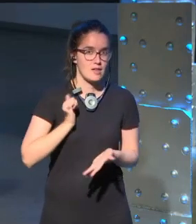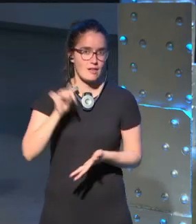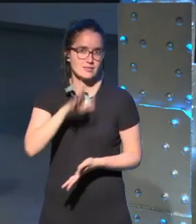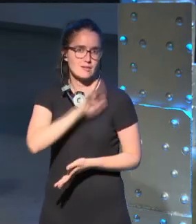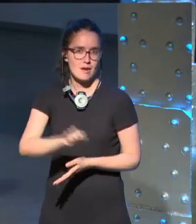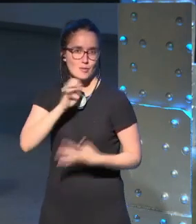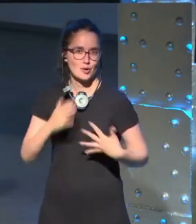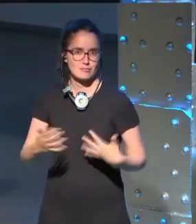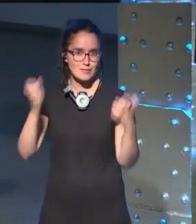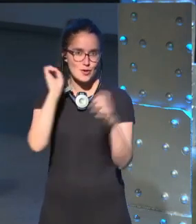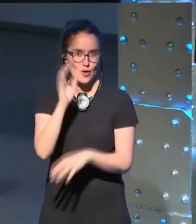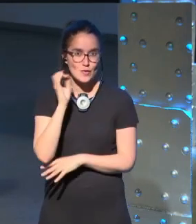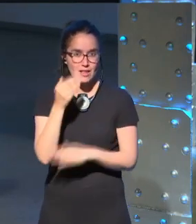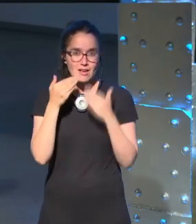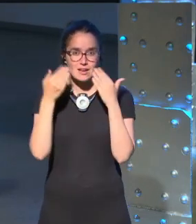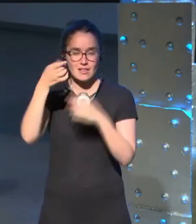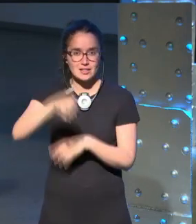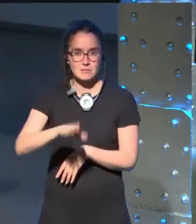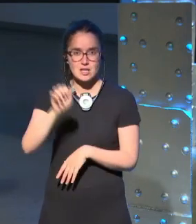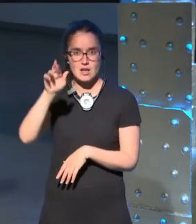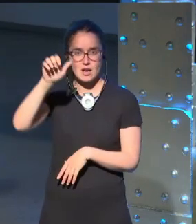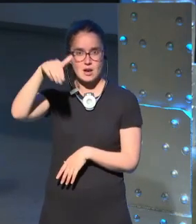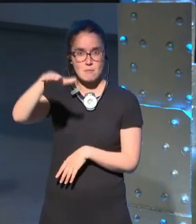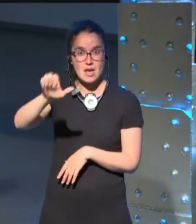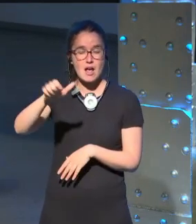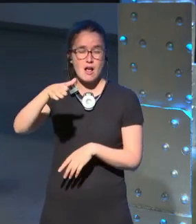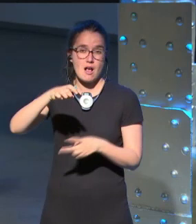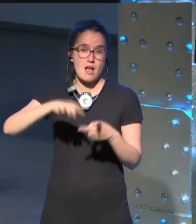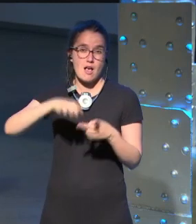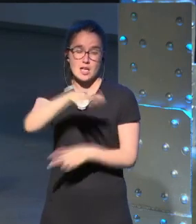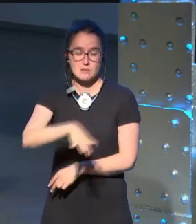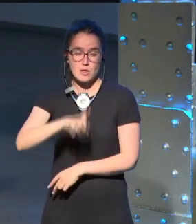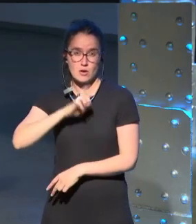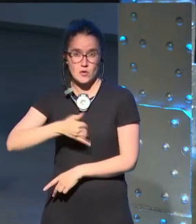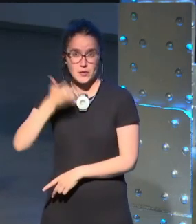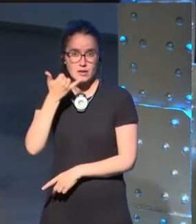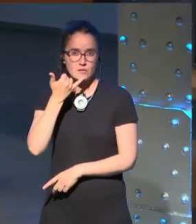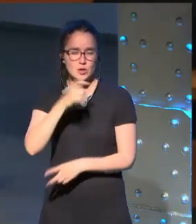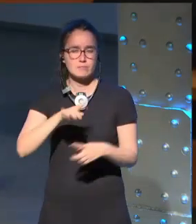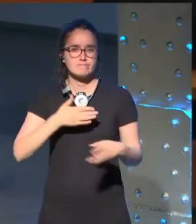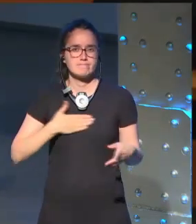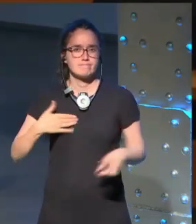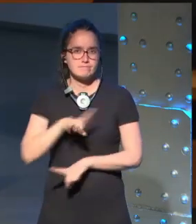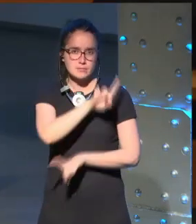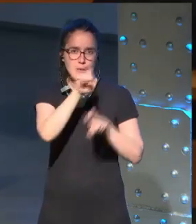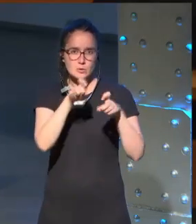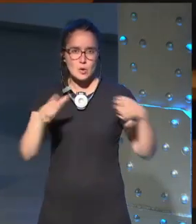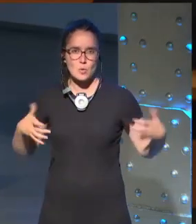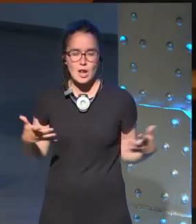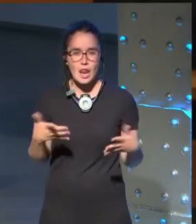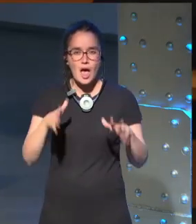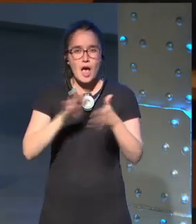chance of being here. The speech, thank you to Karma, thank you to Espacio Telefonica. And my question is the